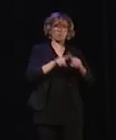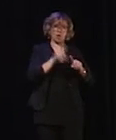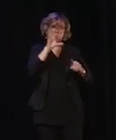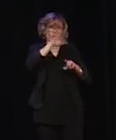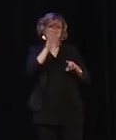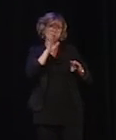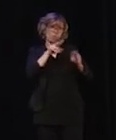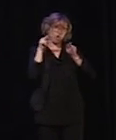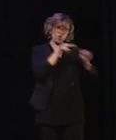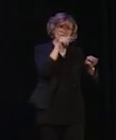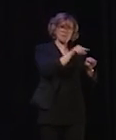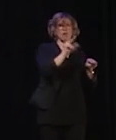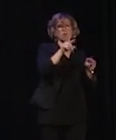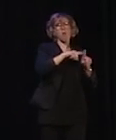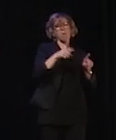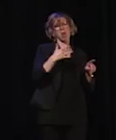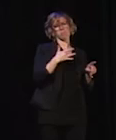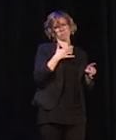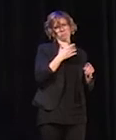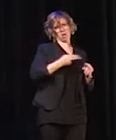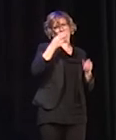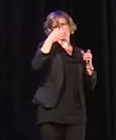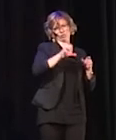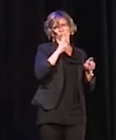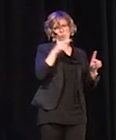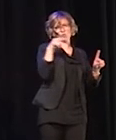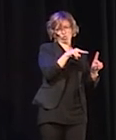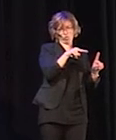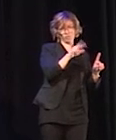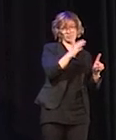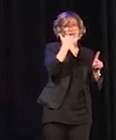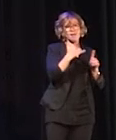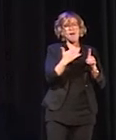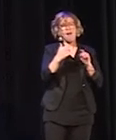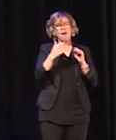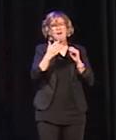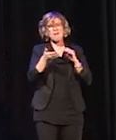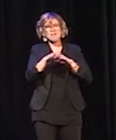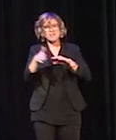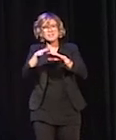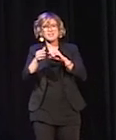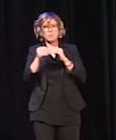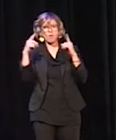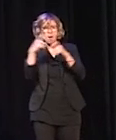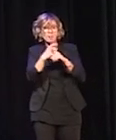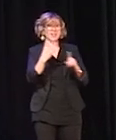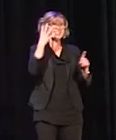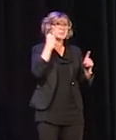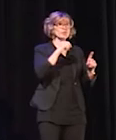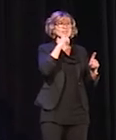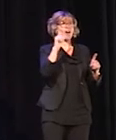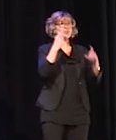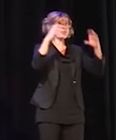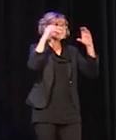bet with that. But then it starts to get complicated, right? Like, experiences aren't that simple. You just don't, like, show up and there's one person that you see in the